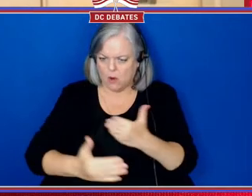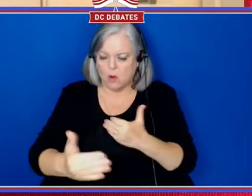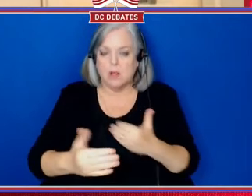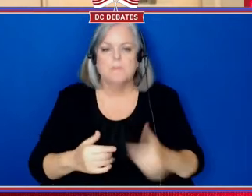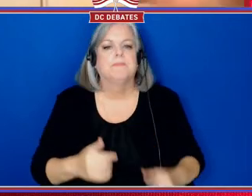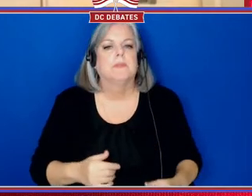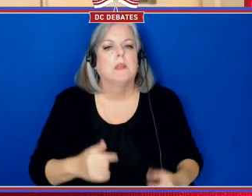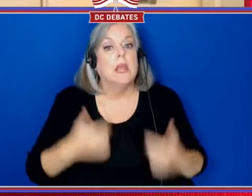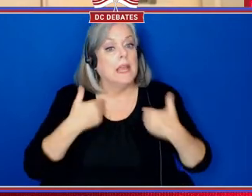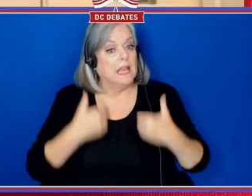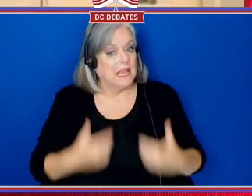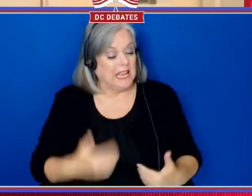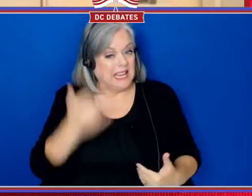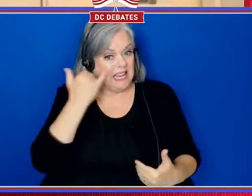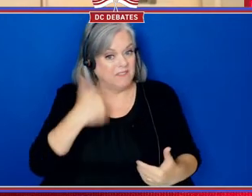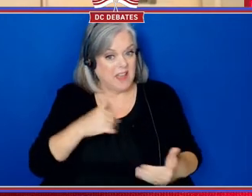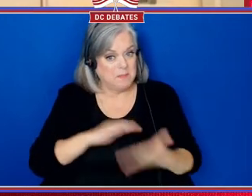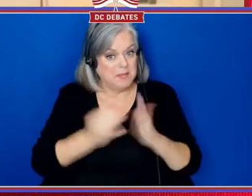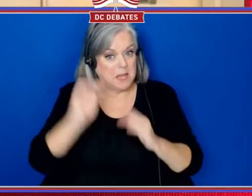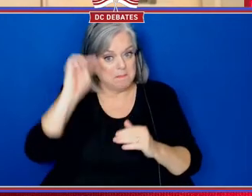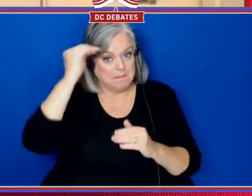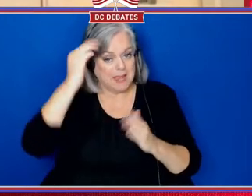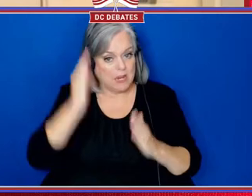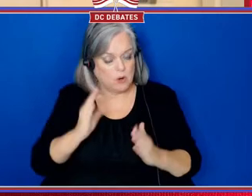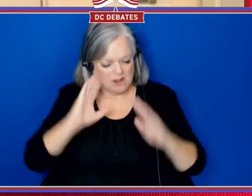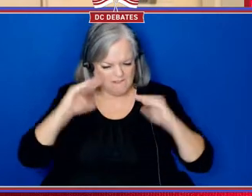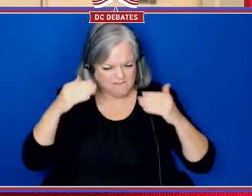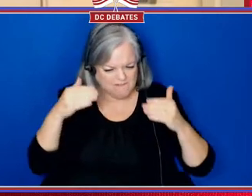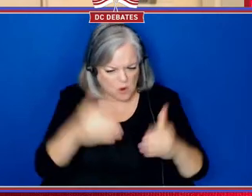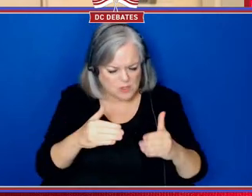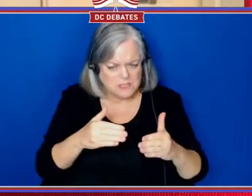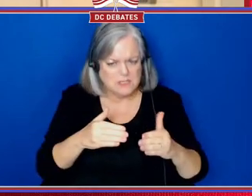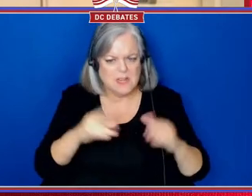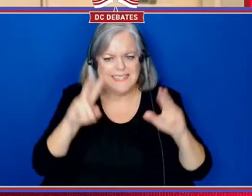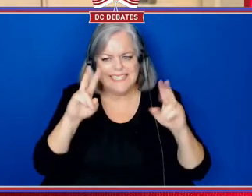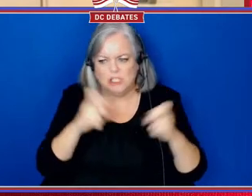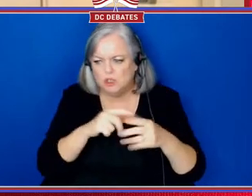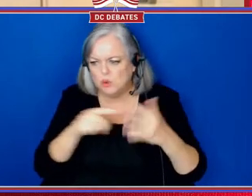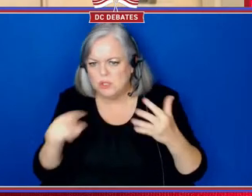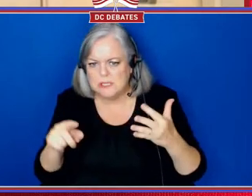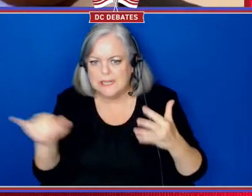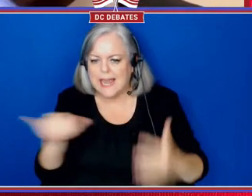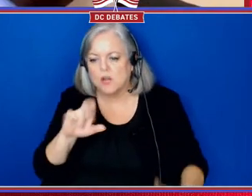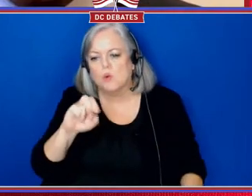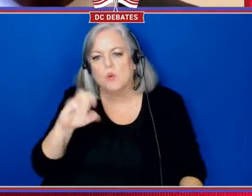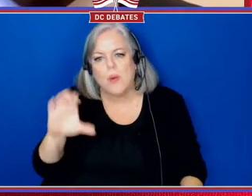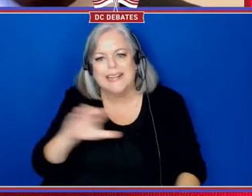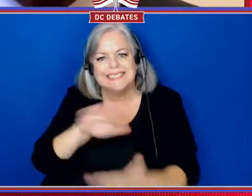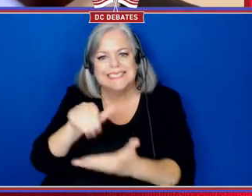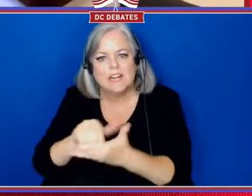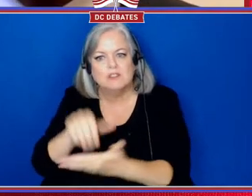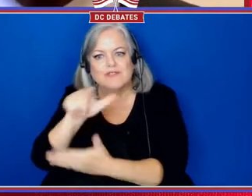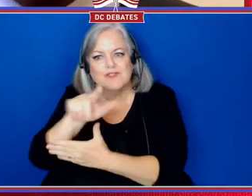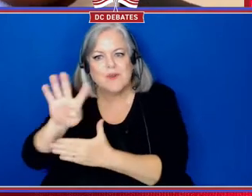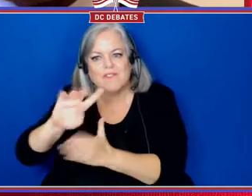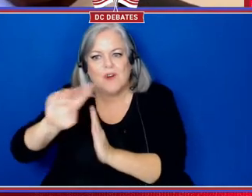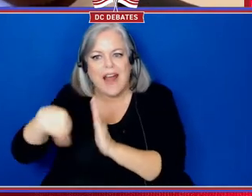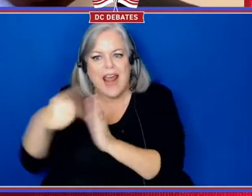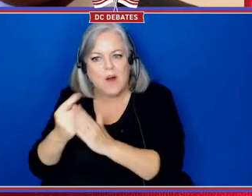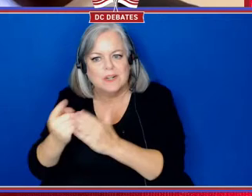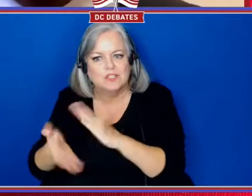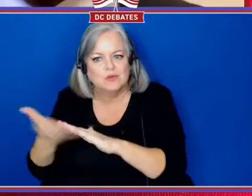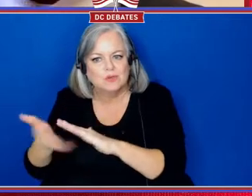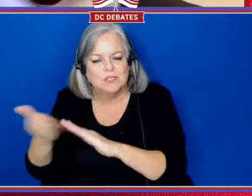cause of issues, like with our rec centers being 24-hour resource type centers and extending the Marion Barry Summer Youth Program to being a